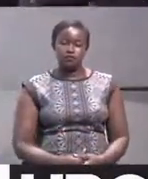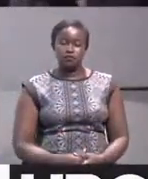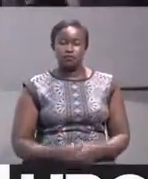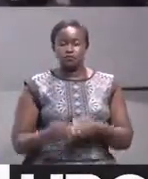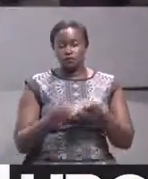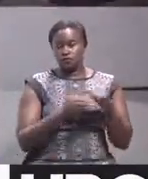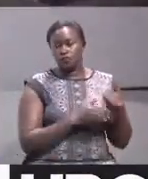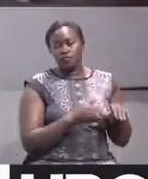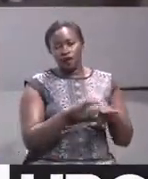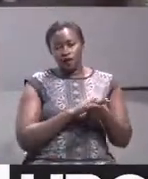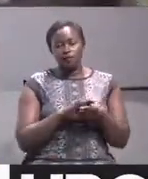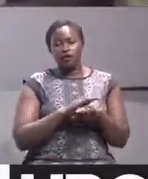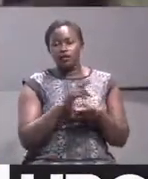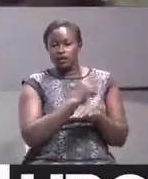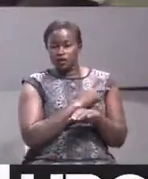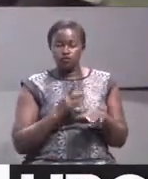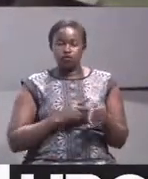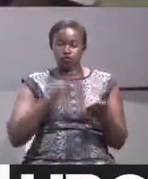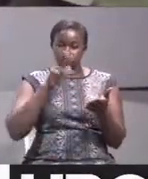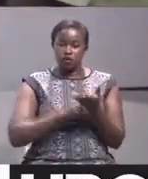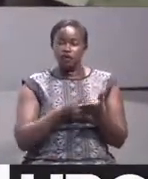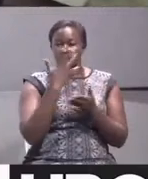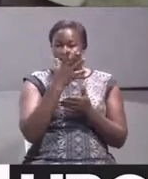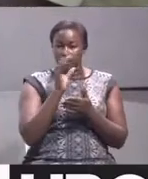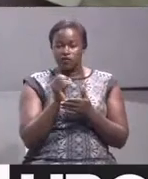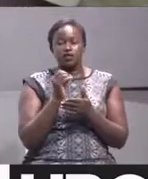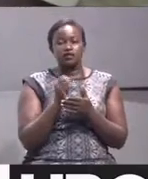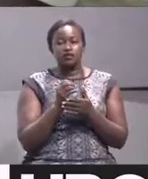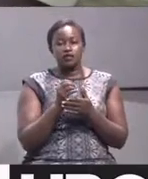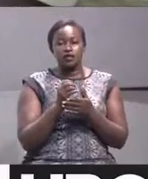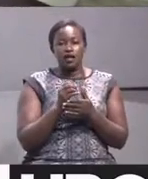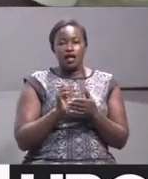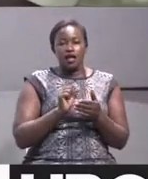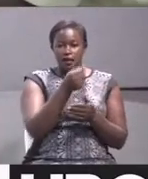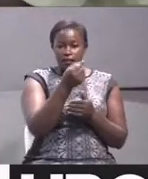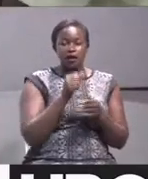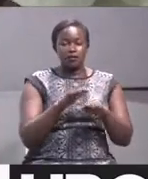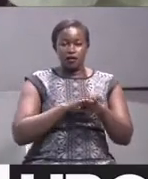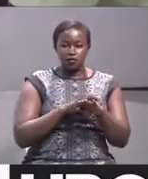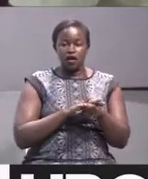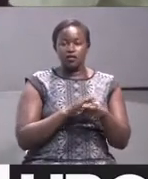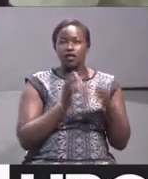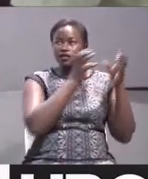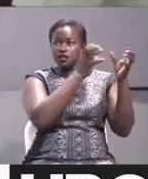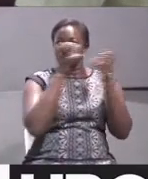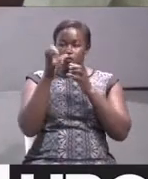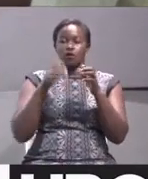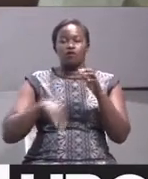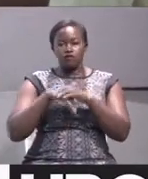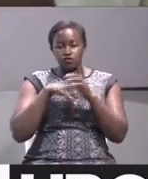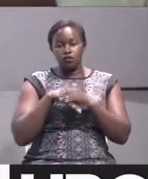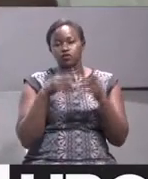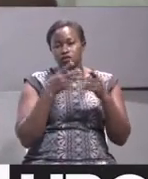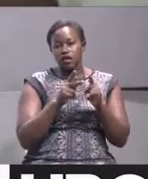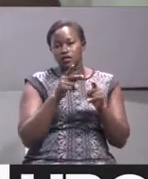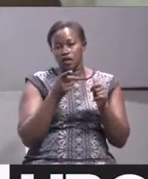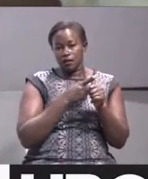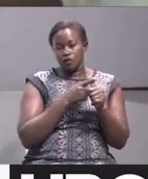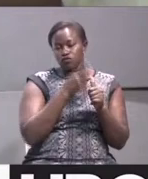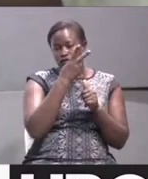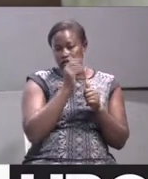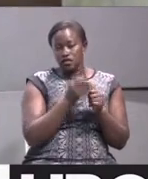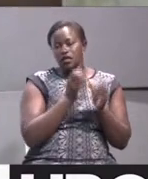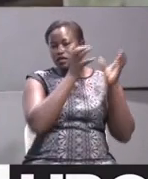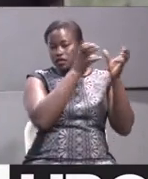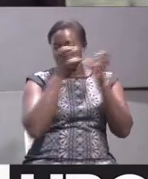Meanwhile, Buganda Kingdom has confirmed that the 50th edition of the Bikabya Baganda football and netball tournaments start on April 20th with netball,